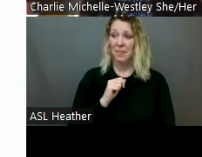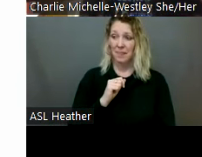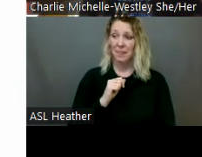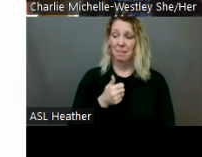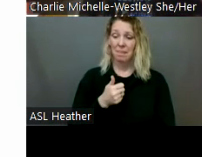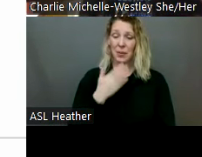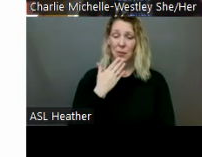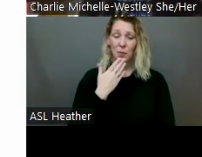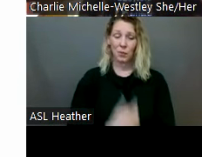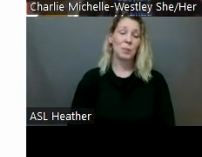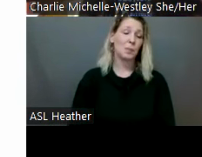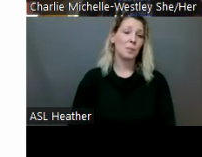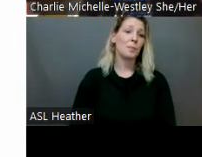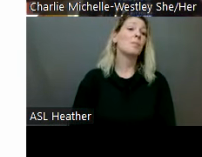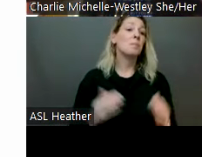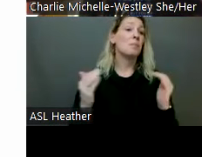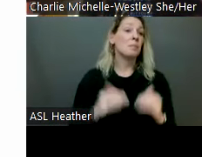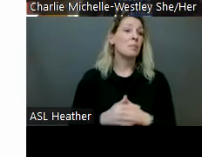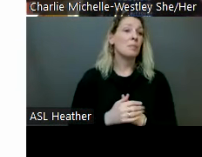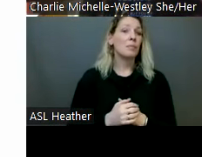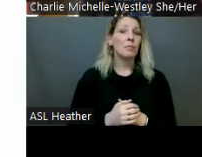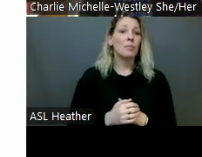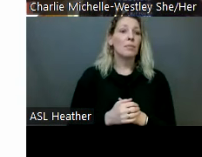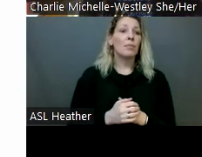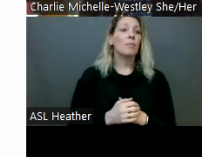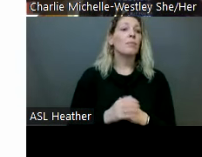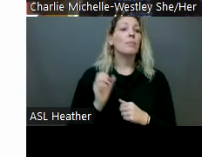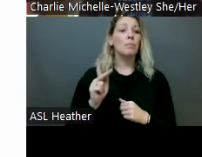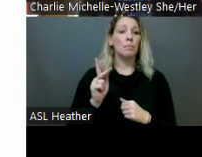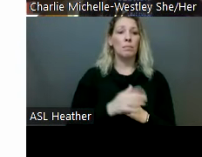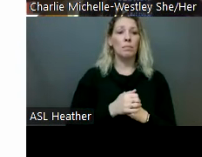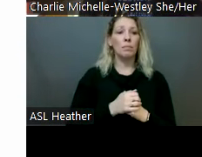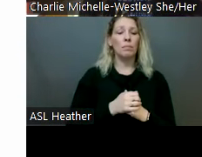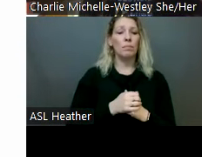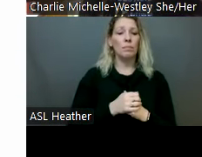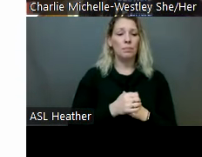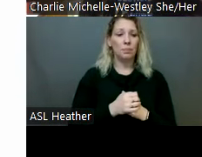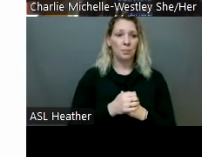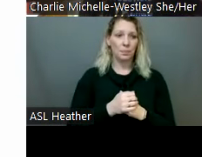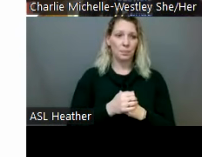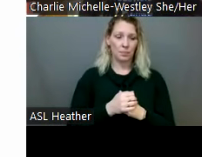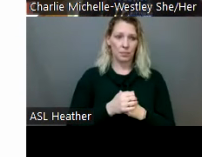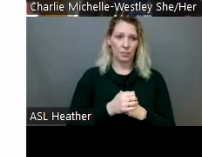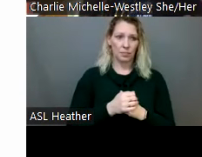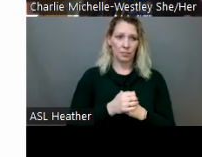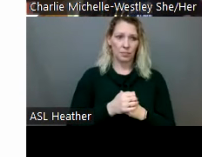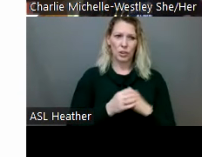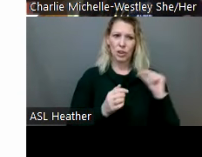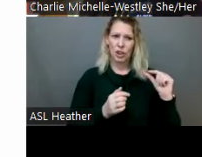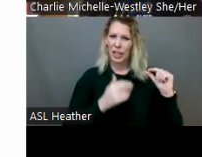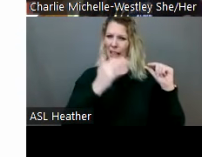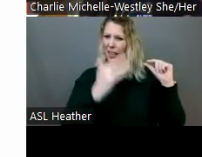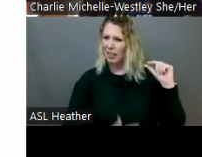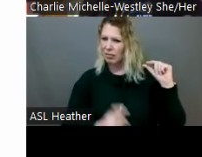Thank you. We can move on. All right. So how much farther does G go after that,